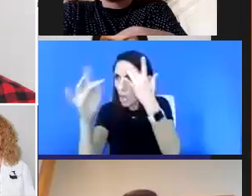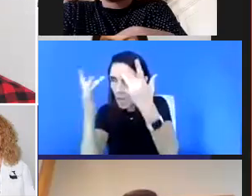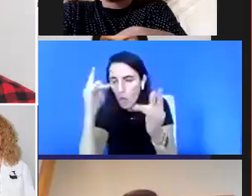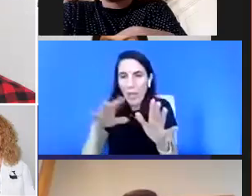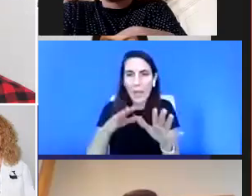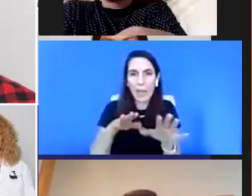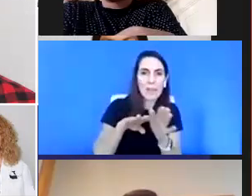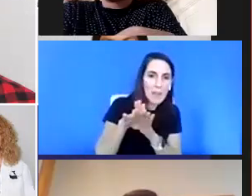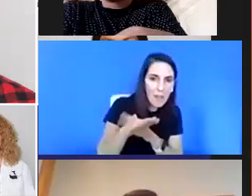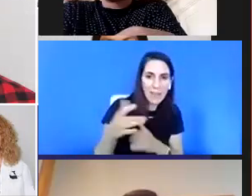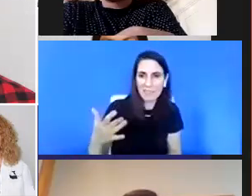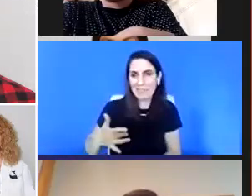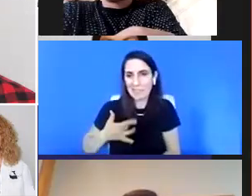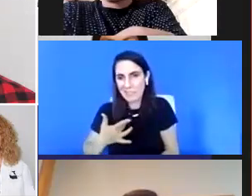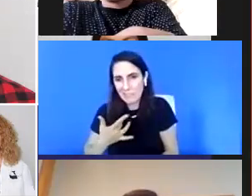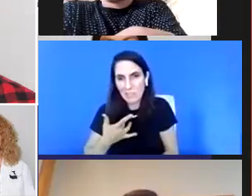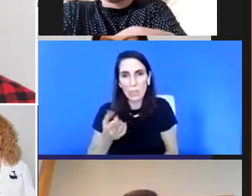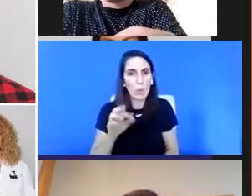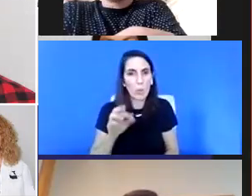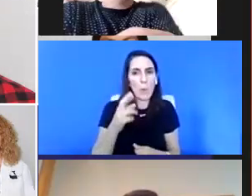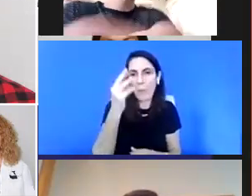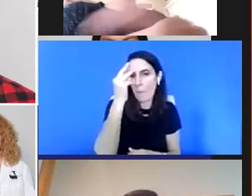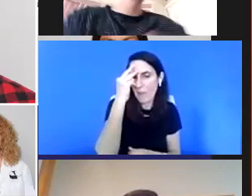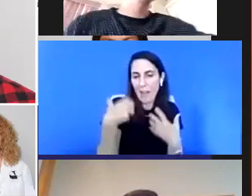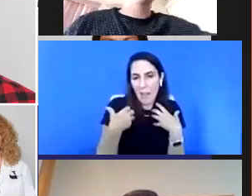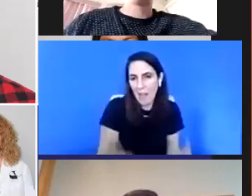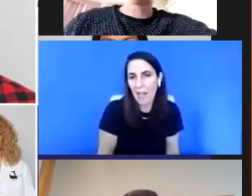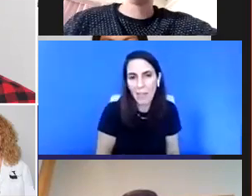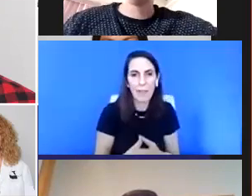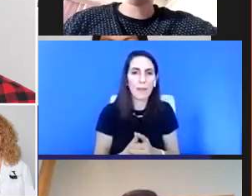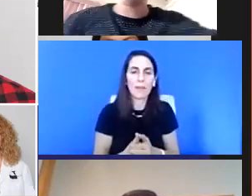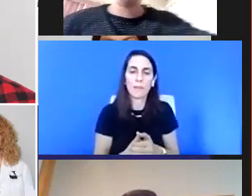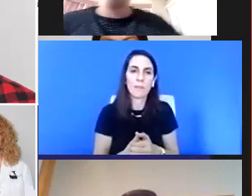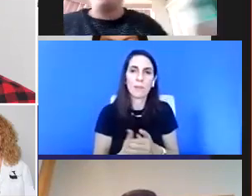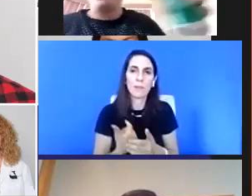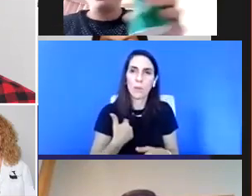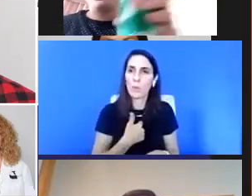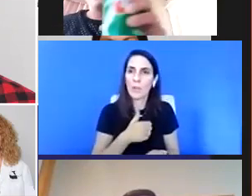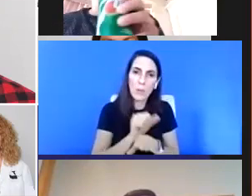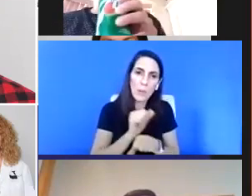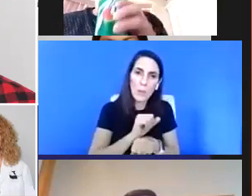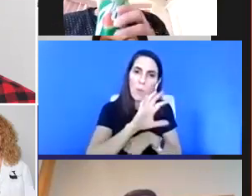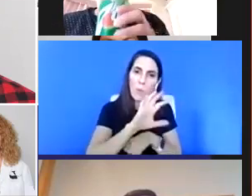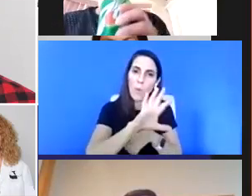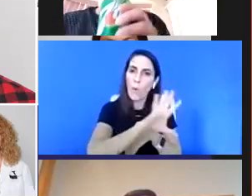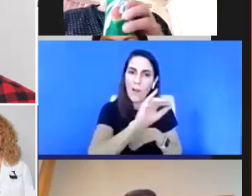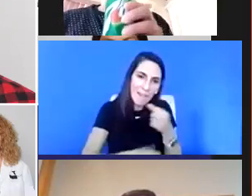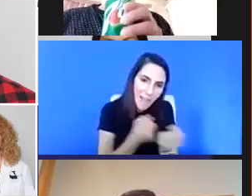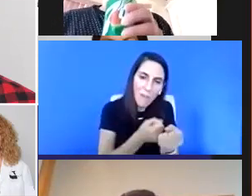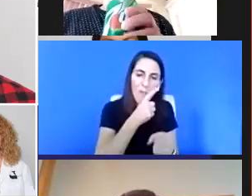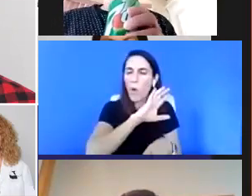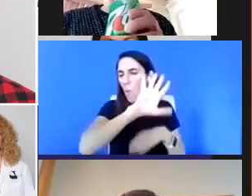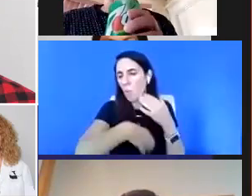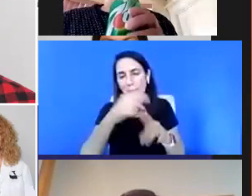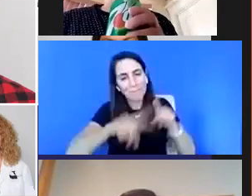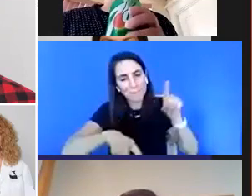developmental, sensory, or even mental health. We work on all and advocate for all types of disabilities.